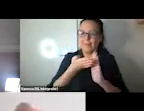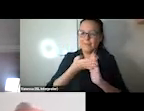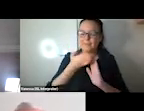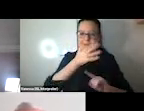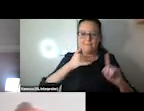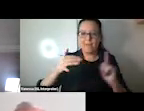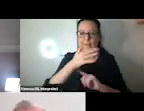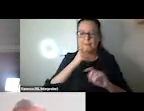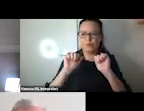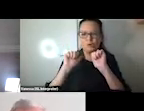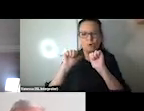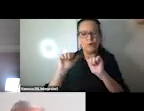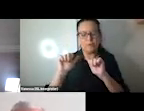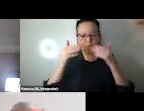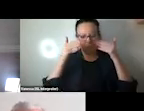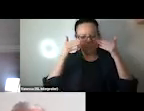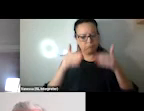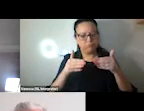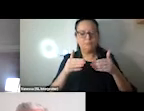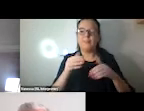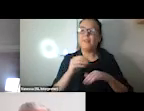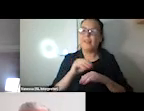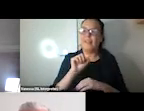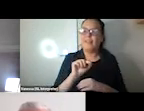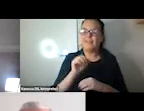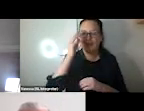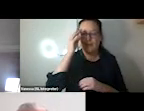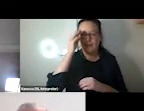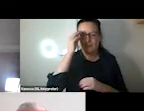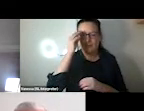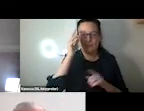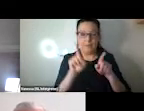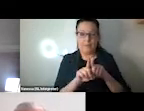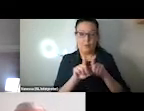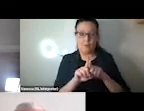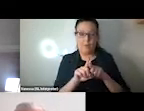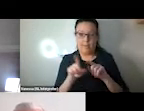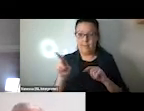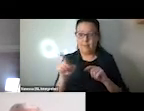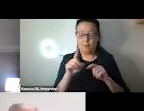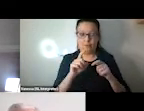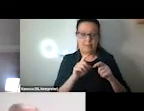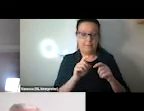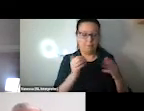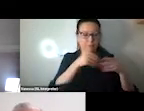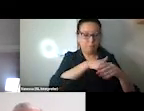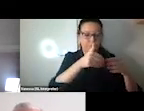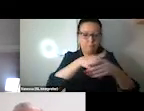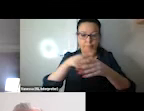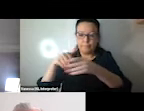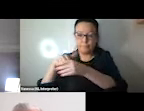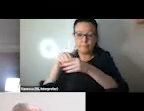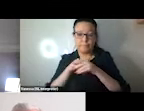her central area, but also linking in with her colleagues in the whole area of services and products,